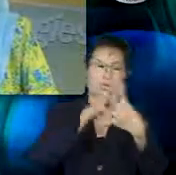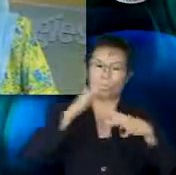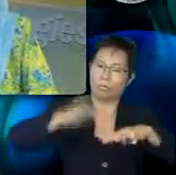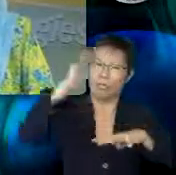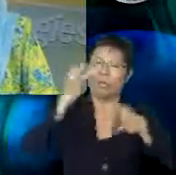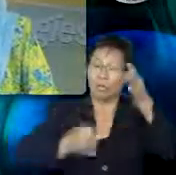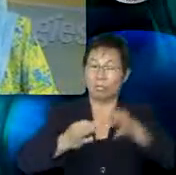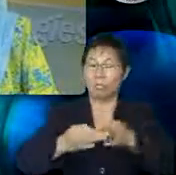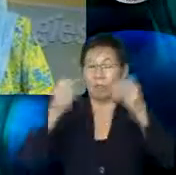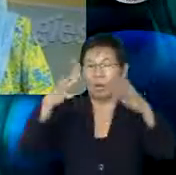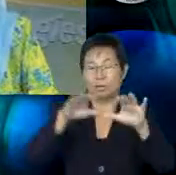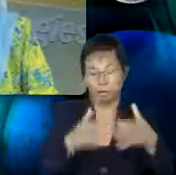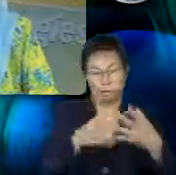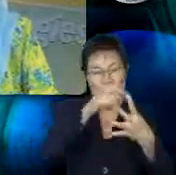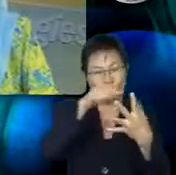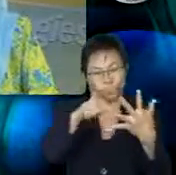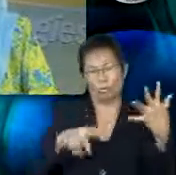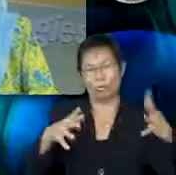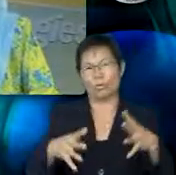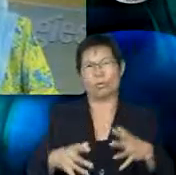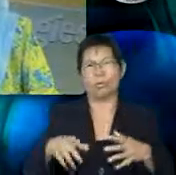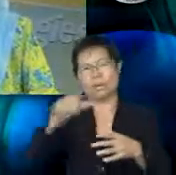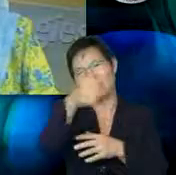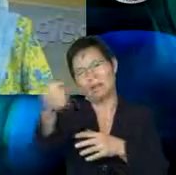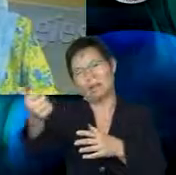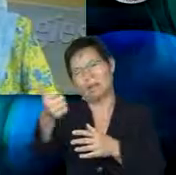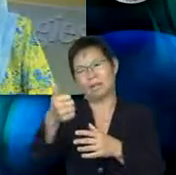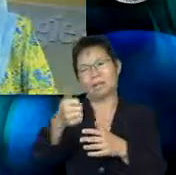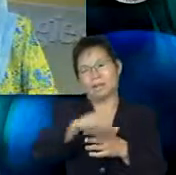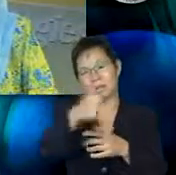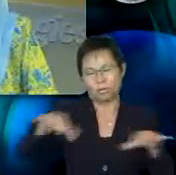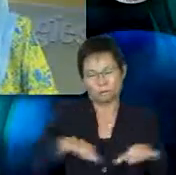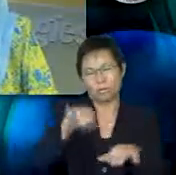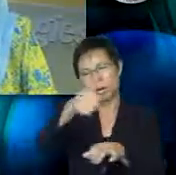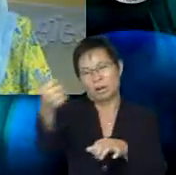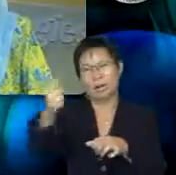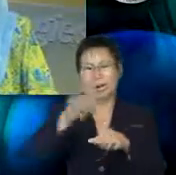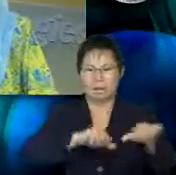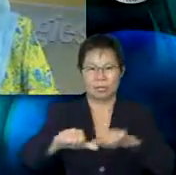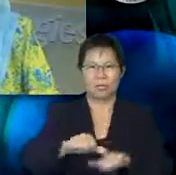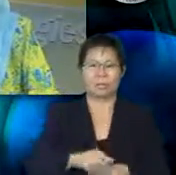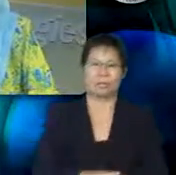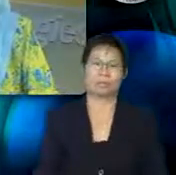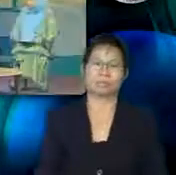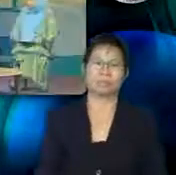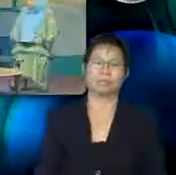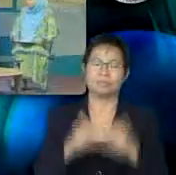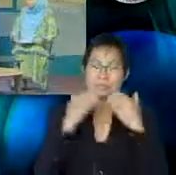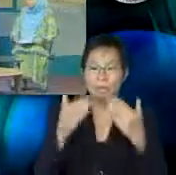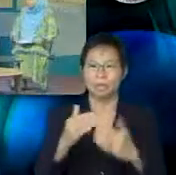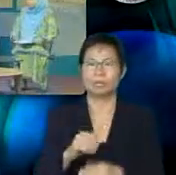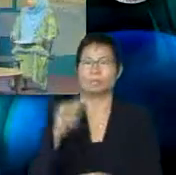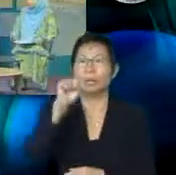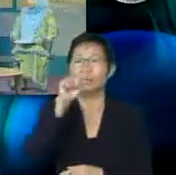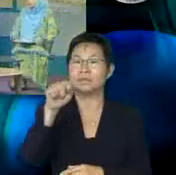there are many students in a group, they will tend to engage in other activities than the tasks that they're supposed to do. Thank you,